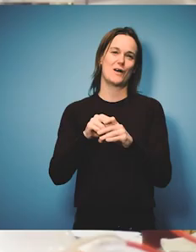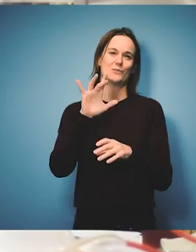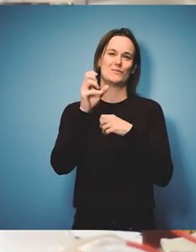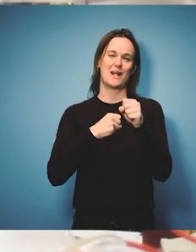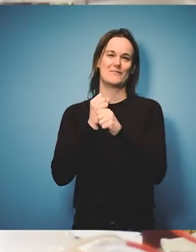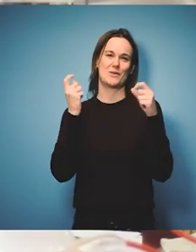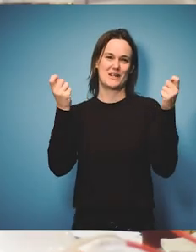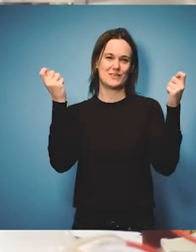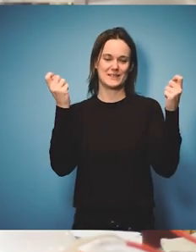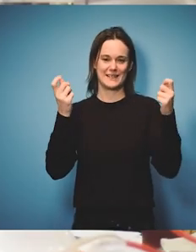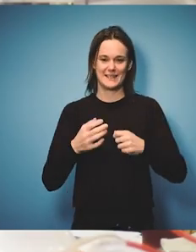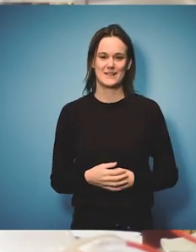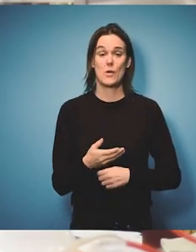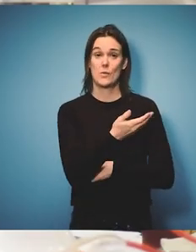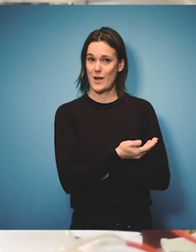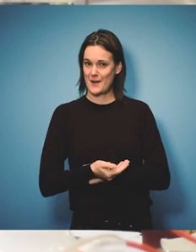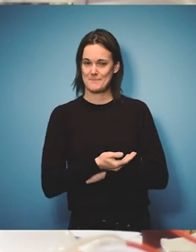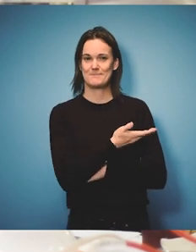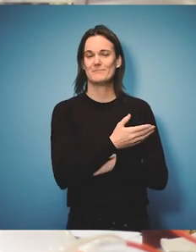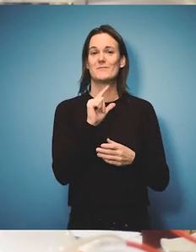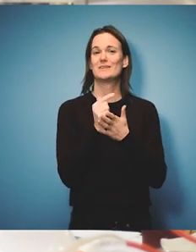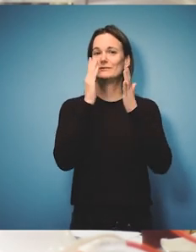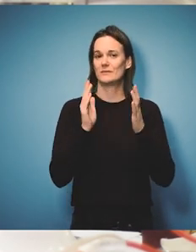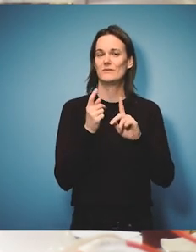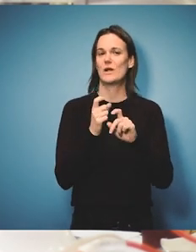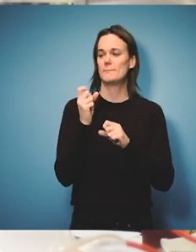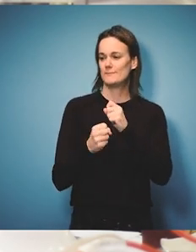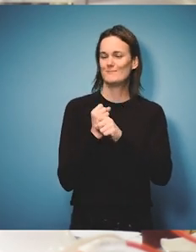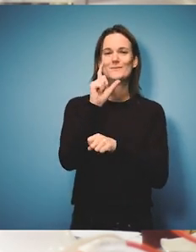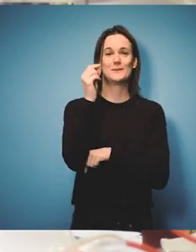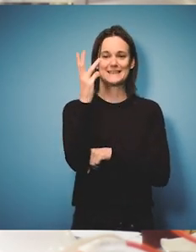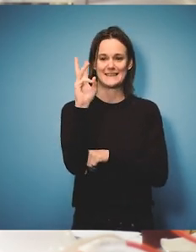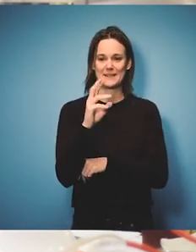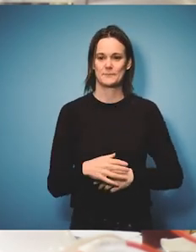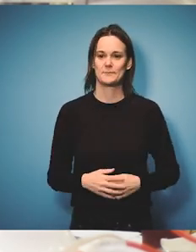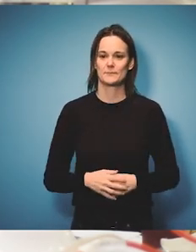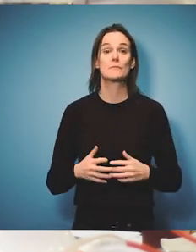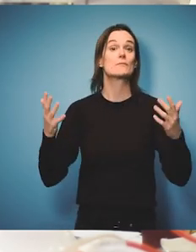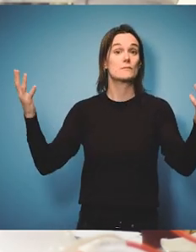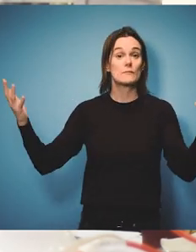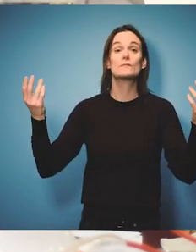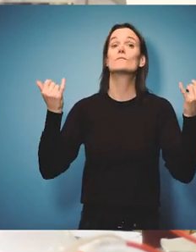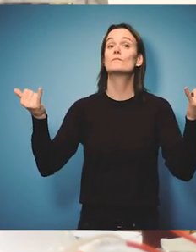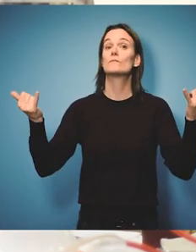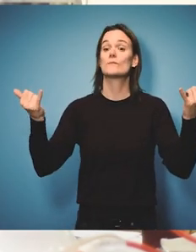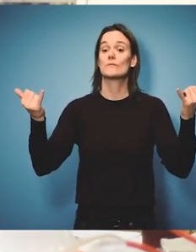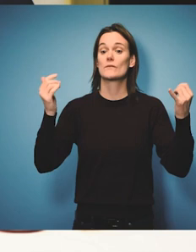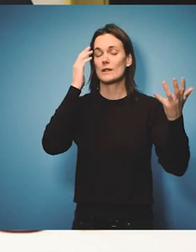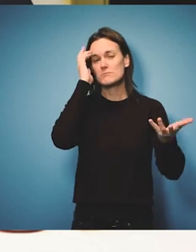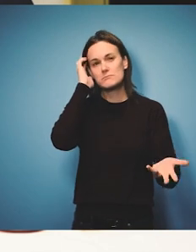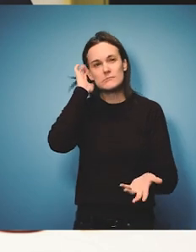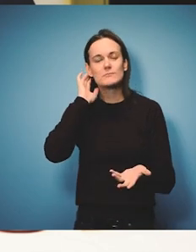NSCC. We're happy to be involved in the 25th anniversary, and I would like to welcome Jacob Rand back. He is an alumni from